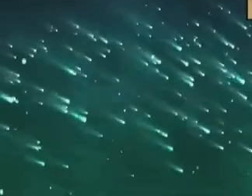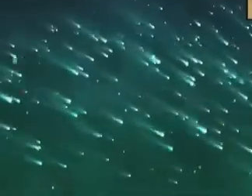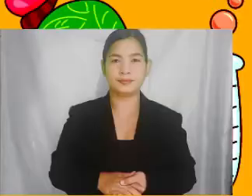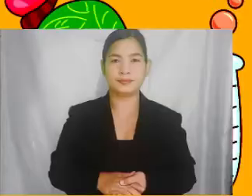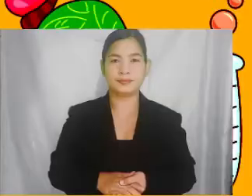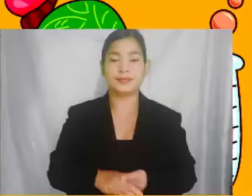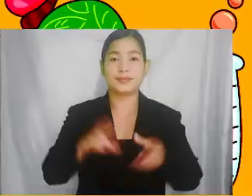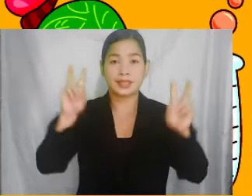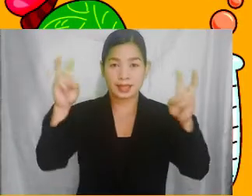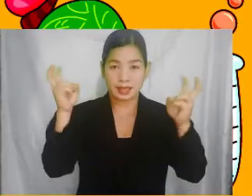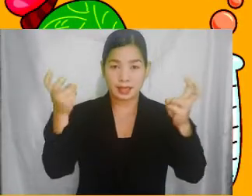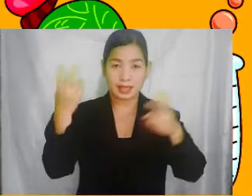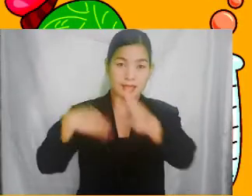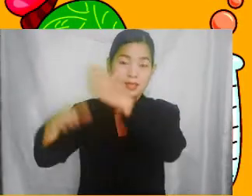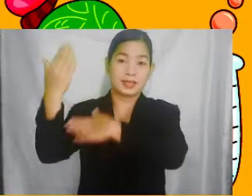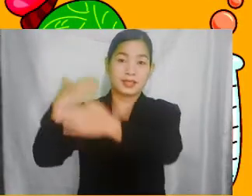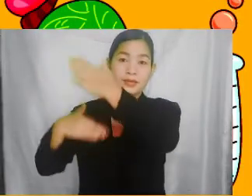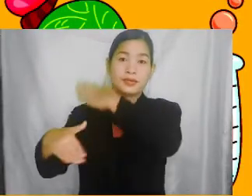na.